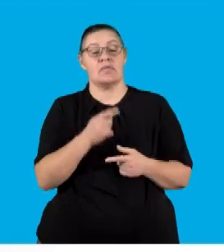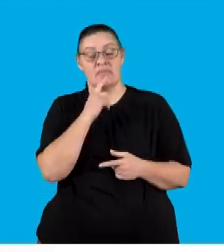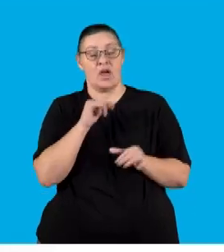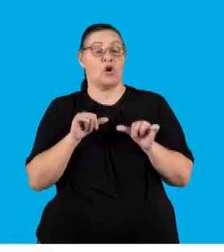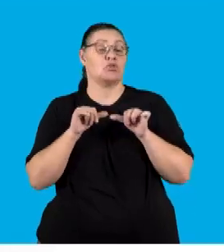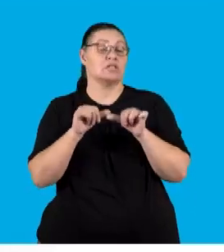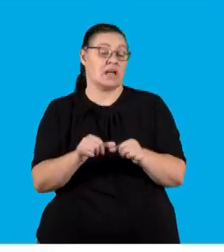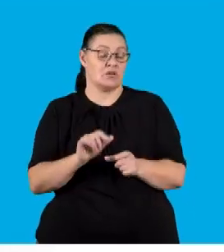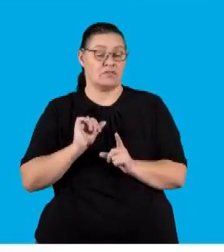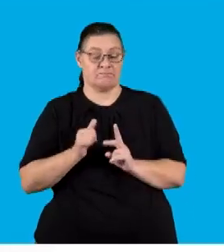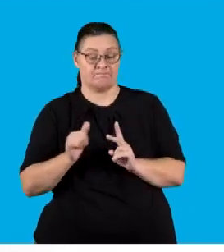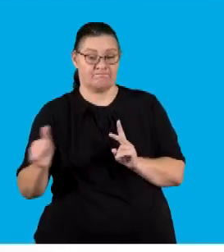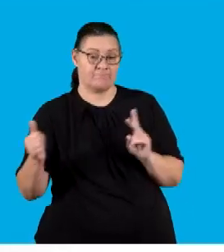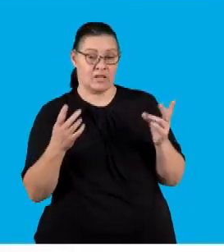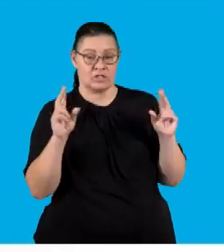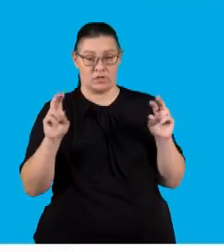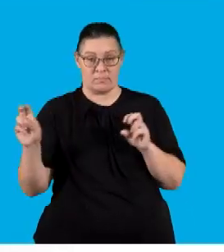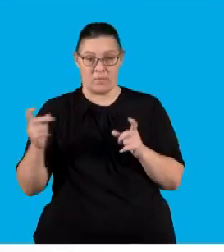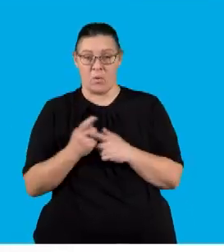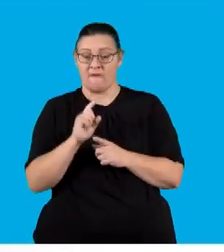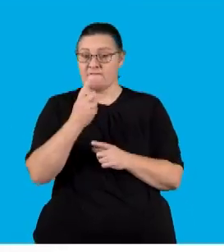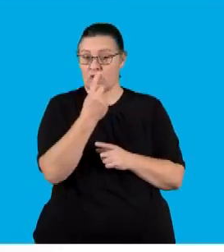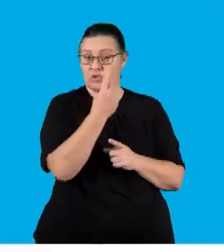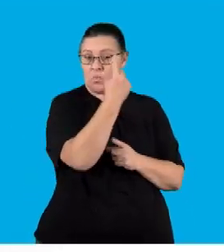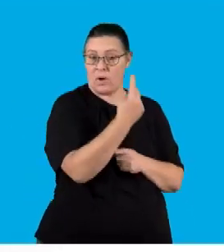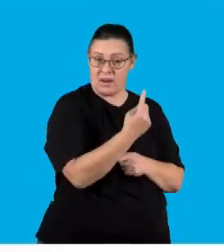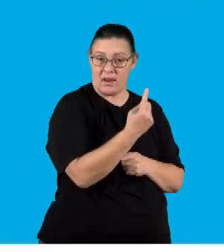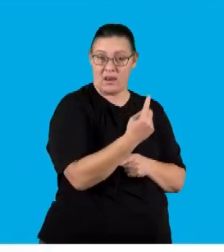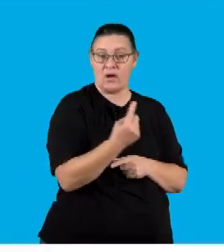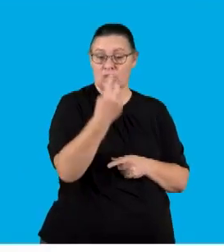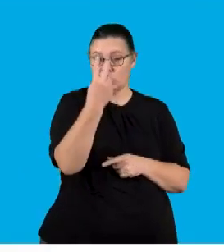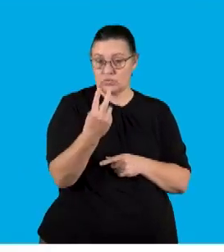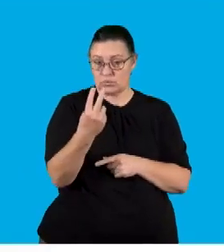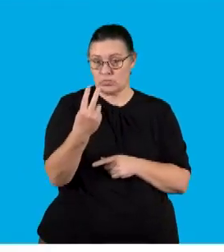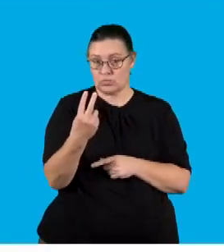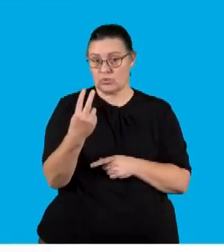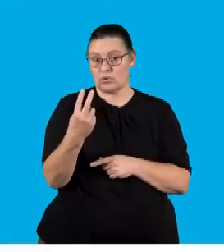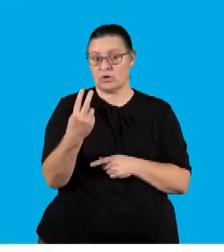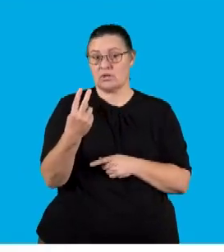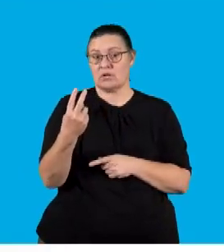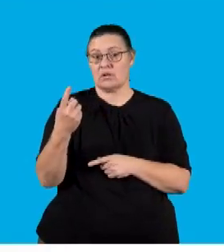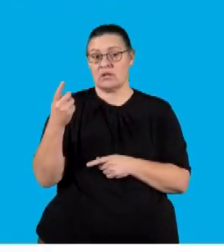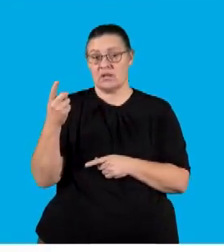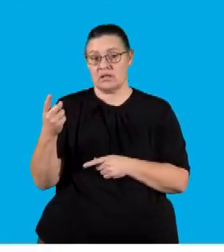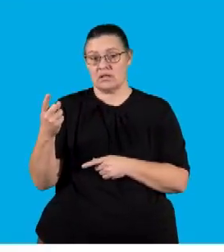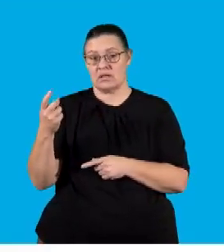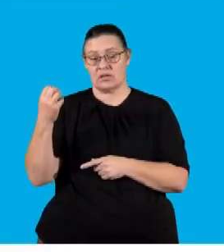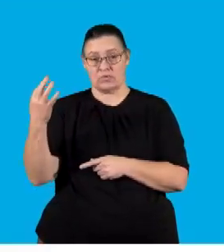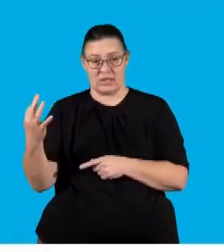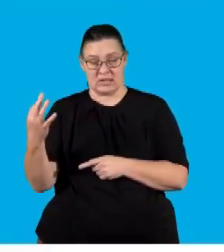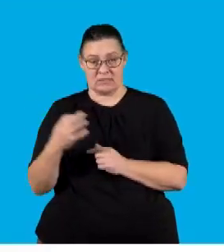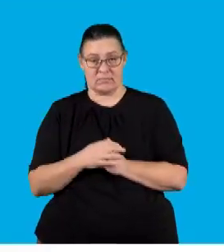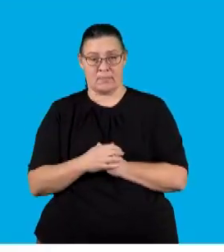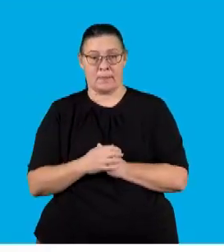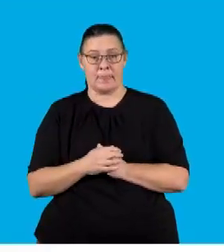actually consecutive terms, because the first input was a 1, the second input was a 2, and the third input was a